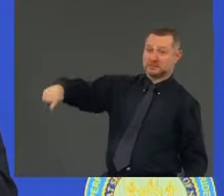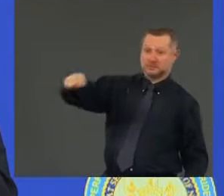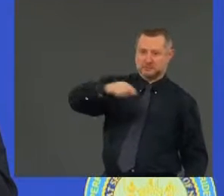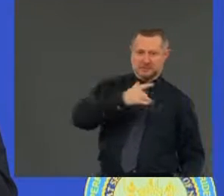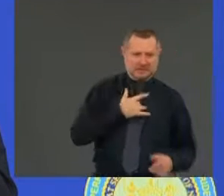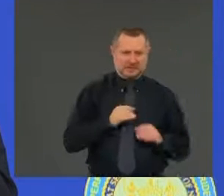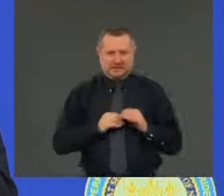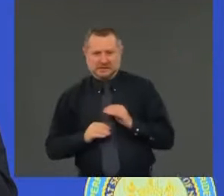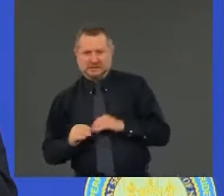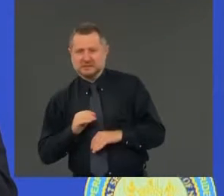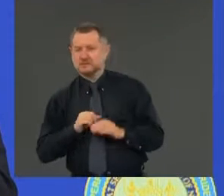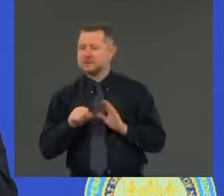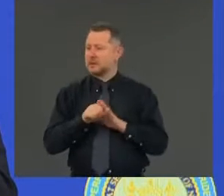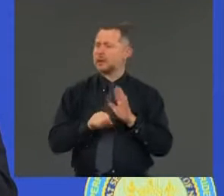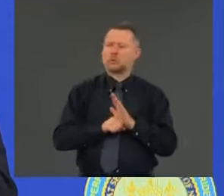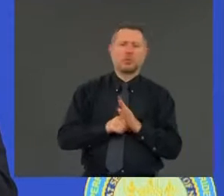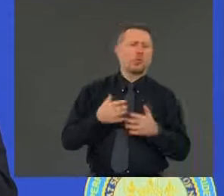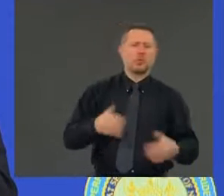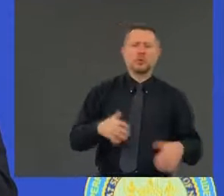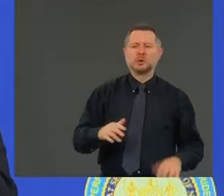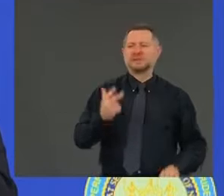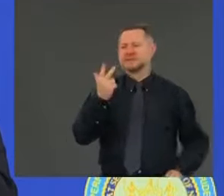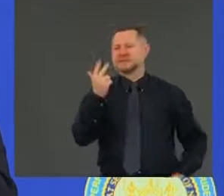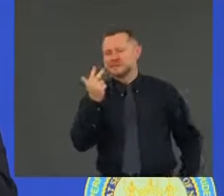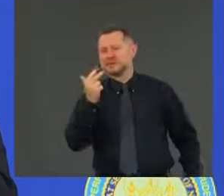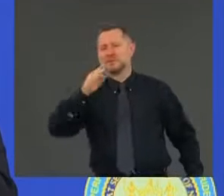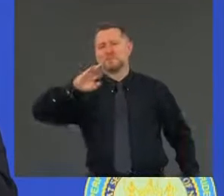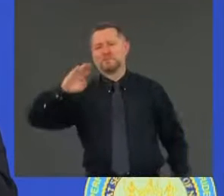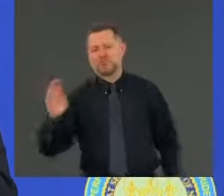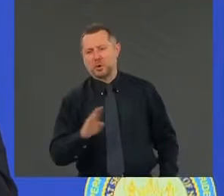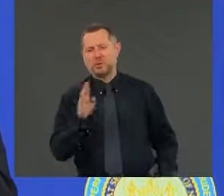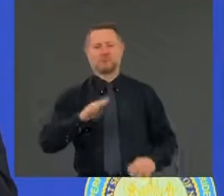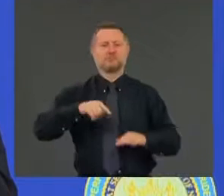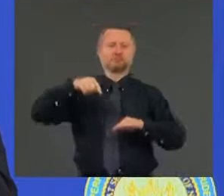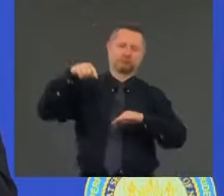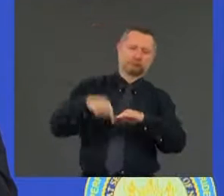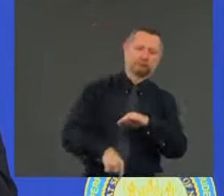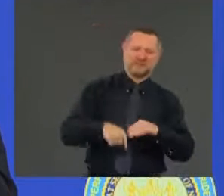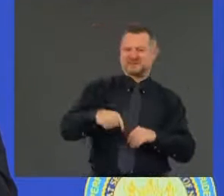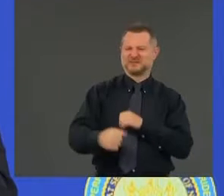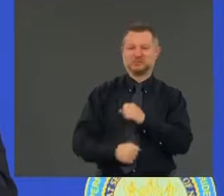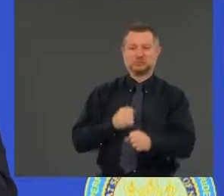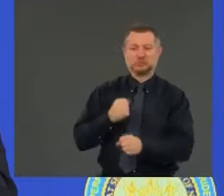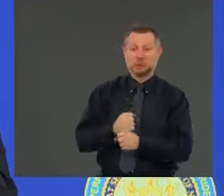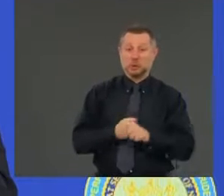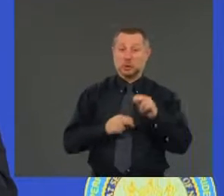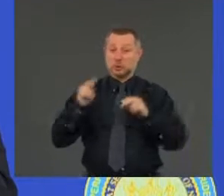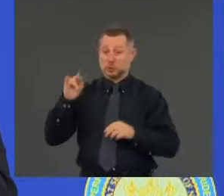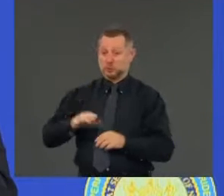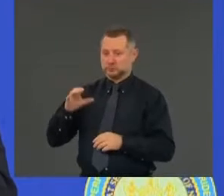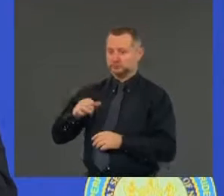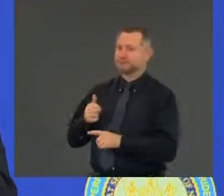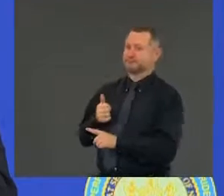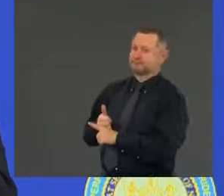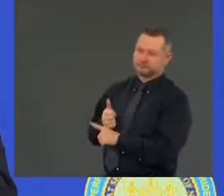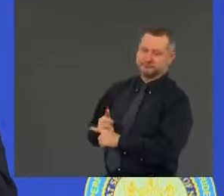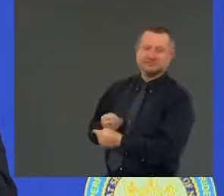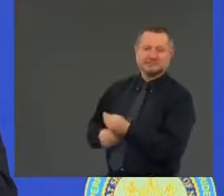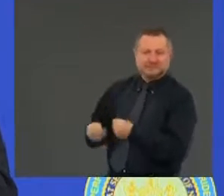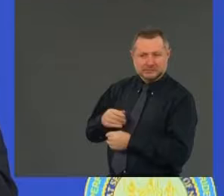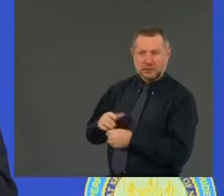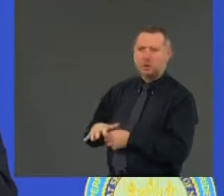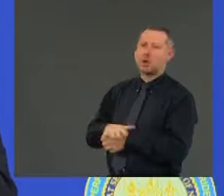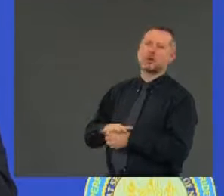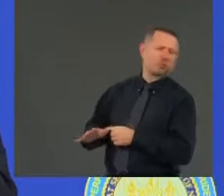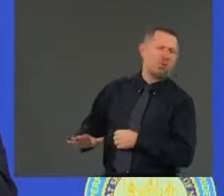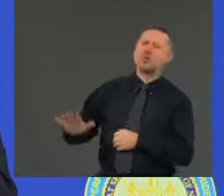hard stretched. We have a $13 billion deficit. City is stretched. Local governments are stretched all across the state, all across the nation.